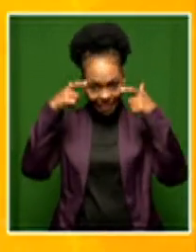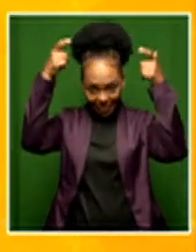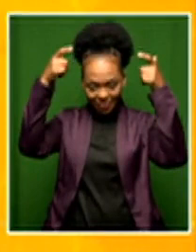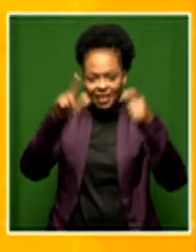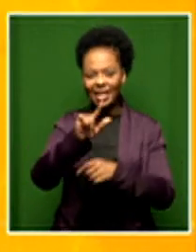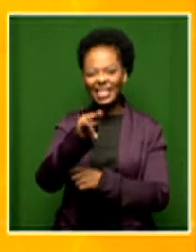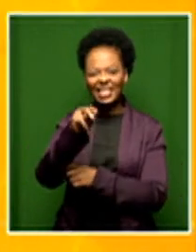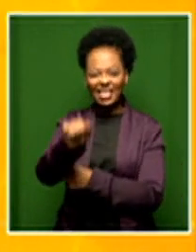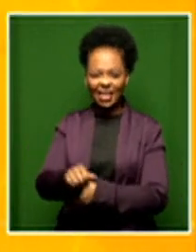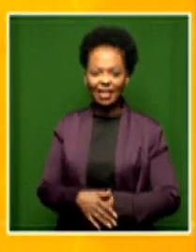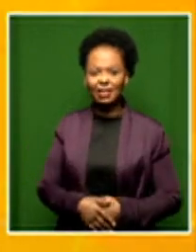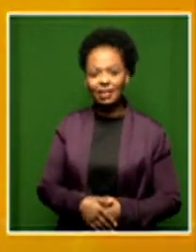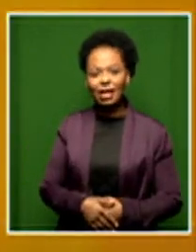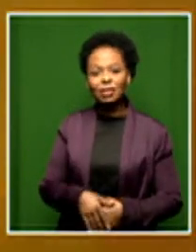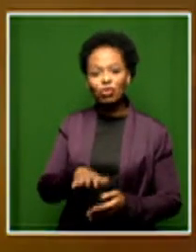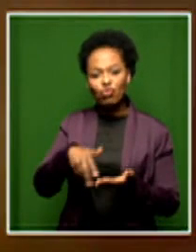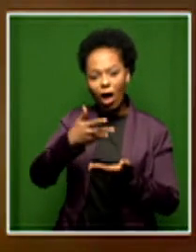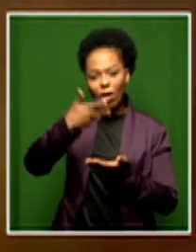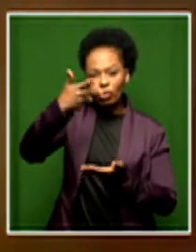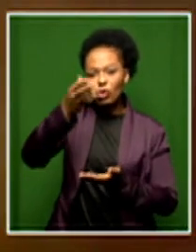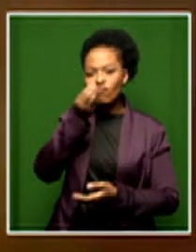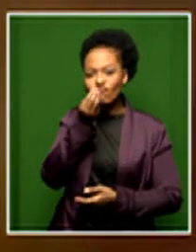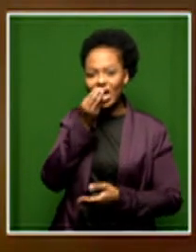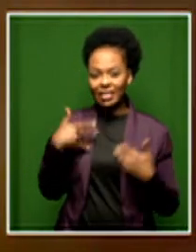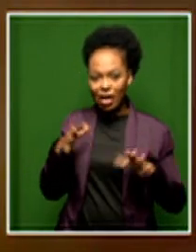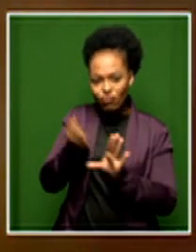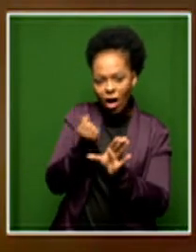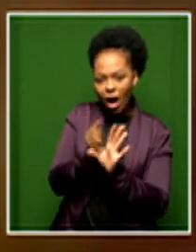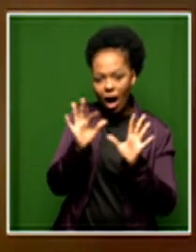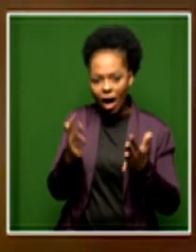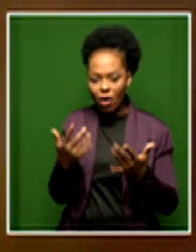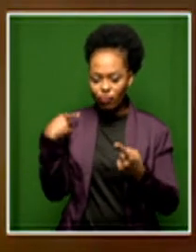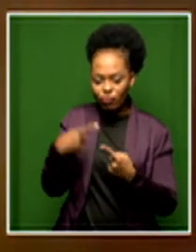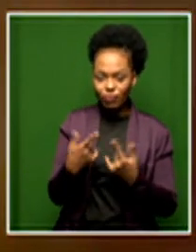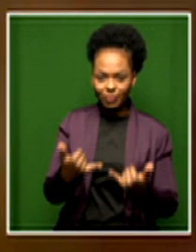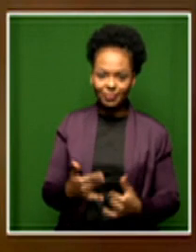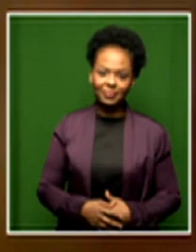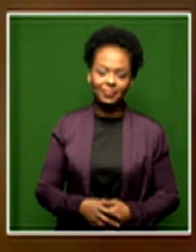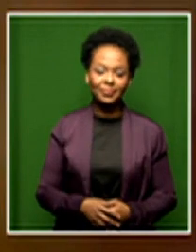Linda. He was speaking to us on his culinary journey, how it started and where he is today.